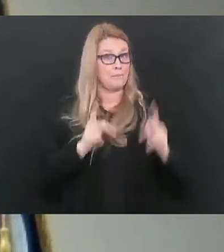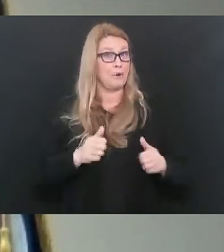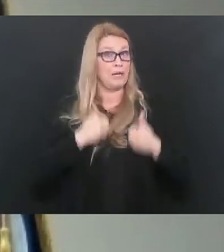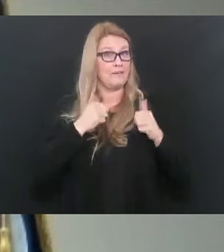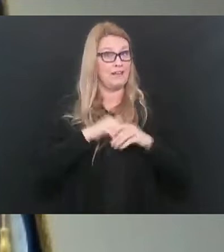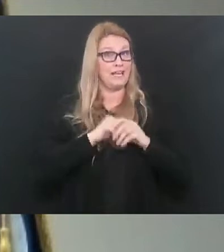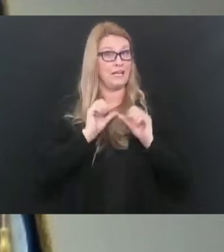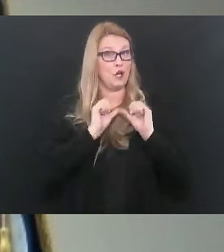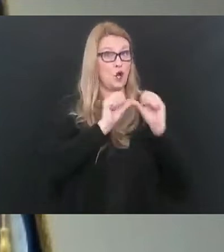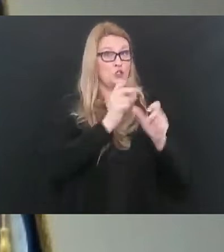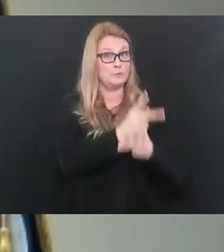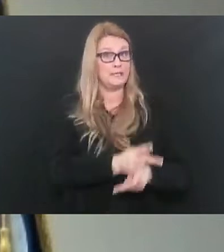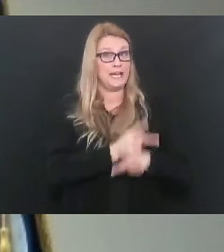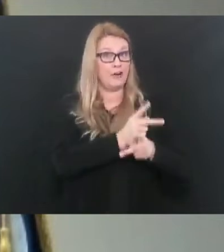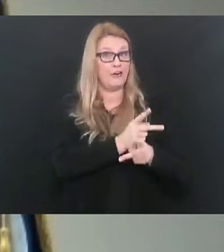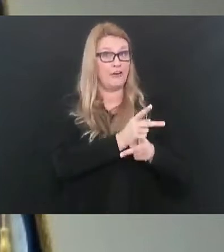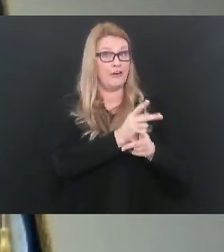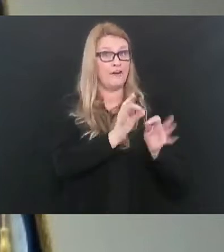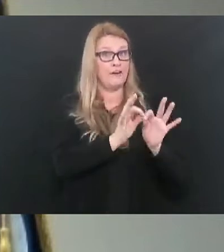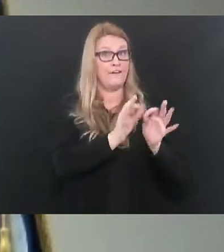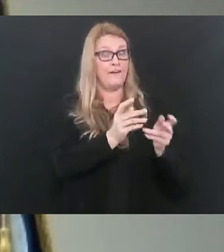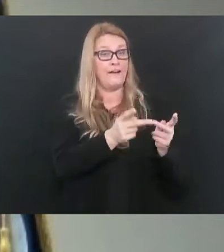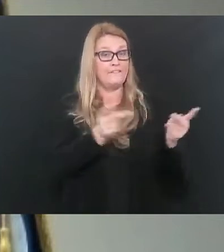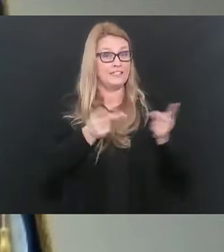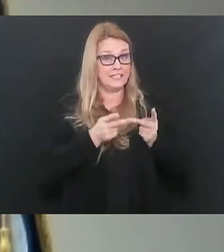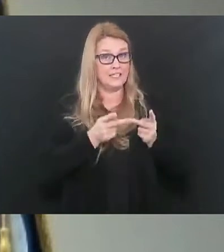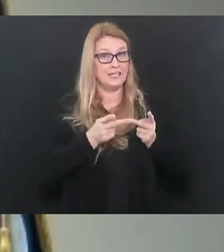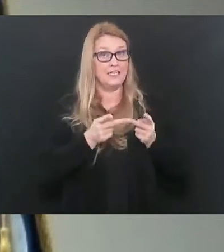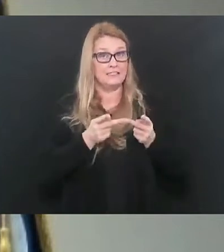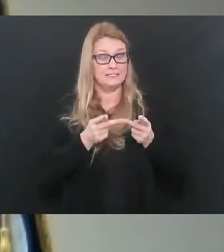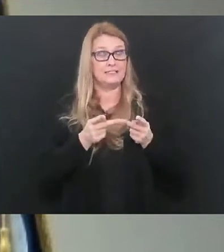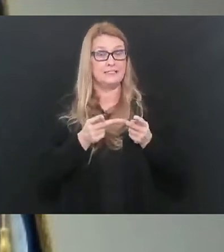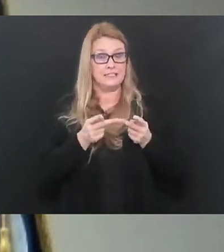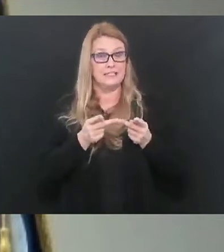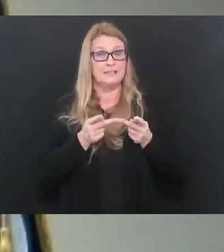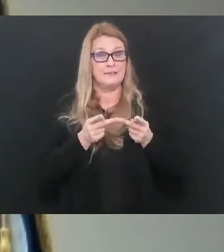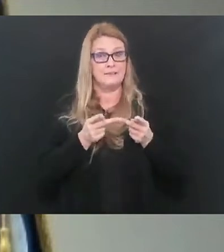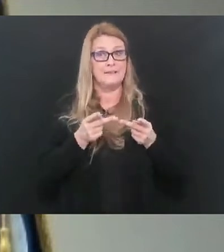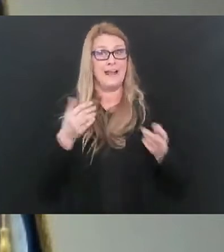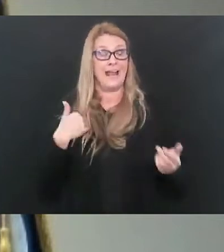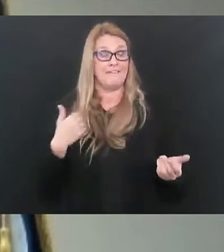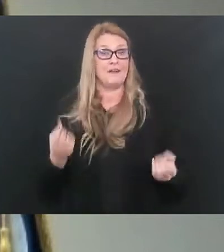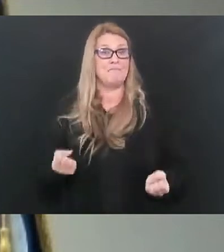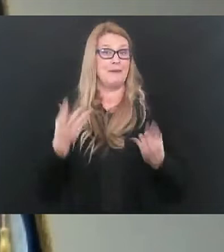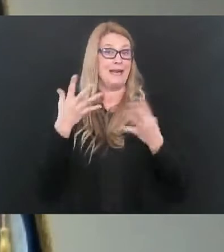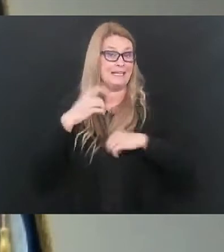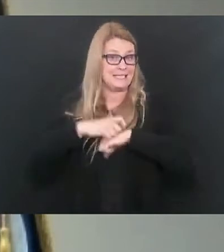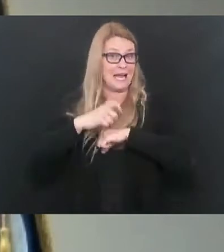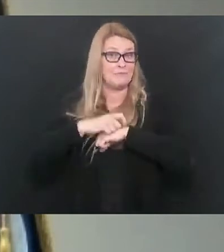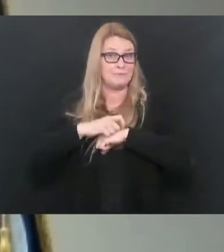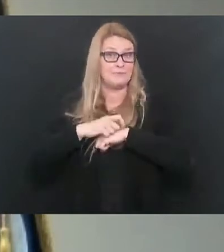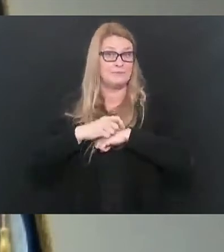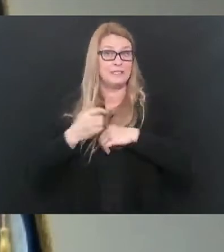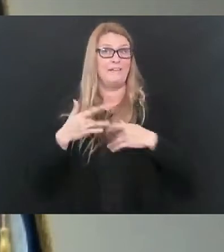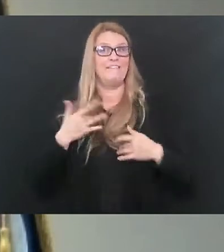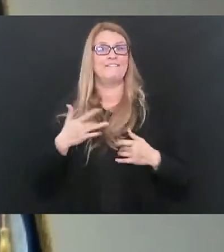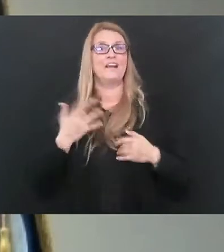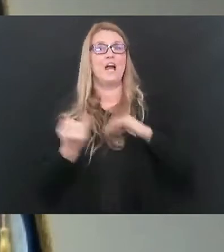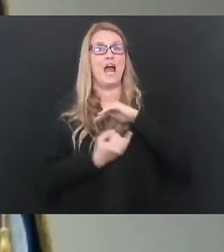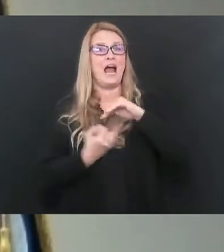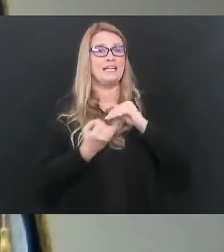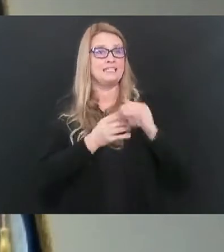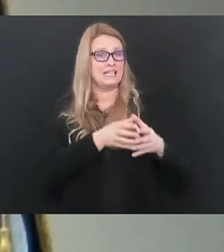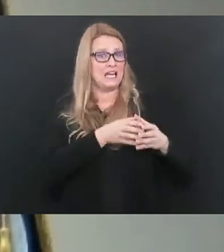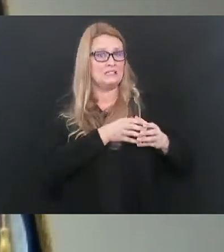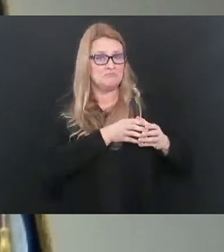gone many months without visitors and have many times been isolated for periods